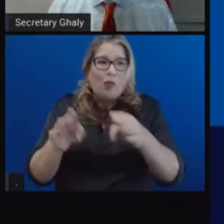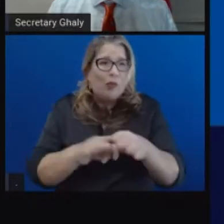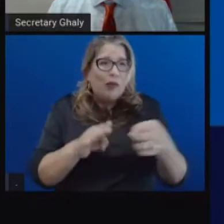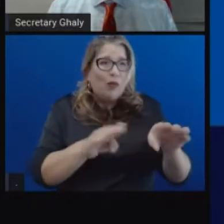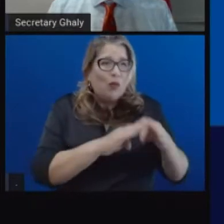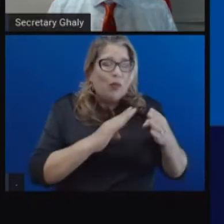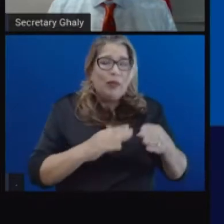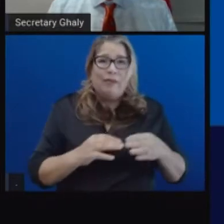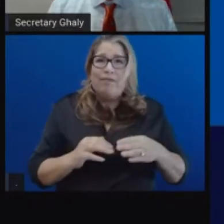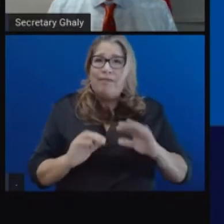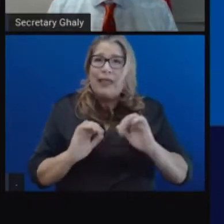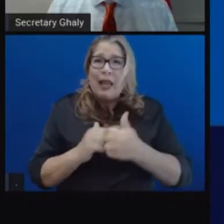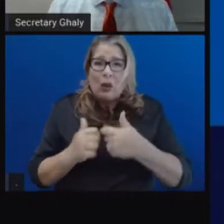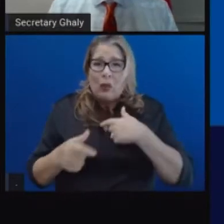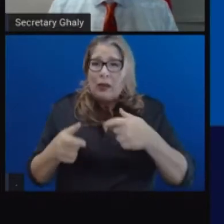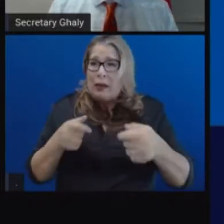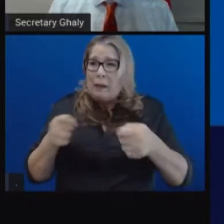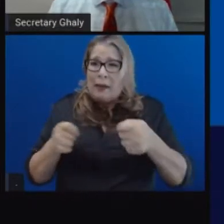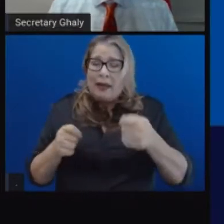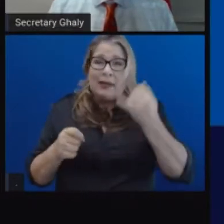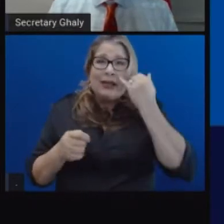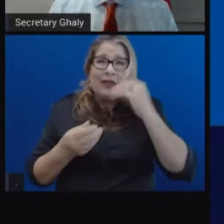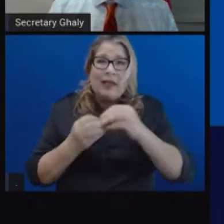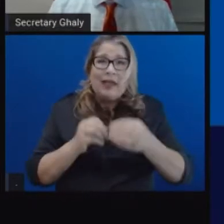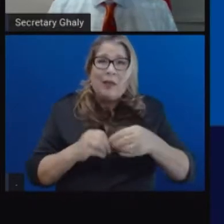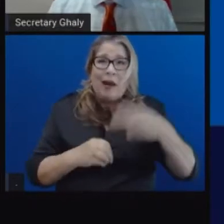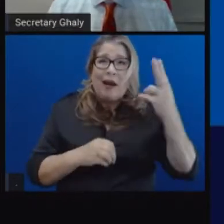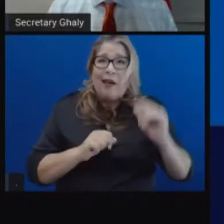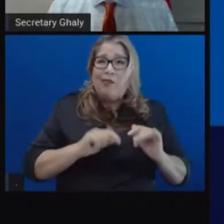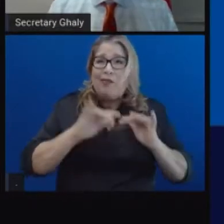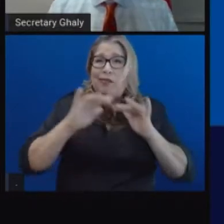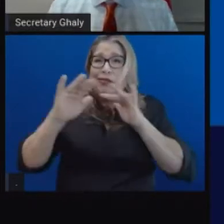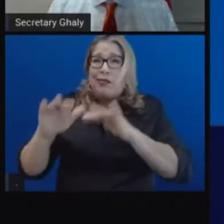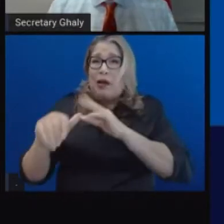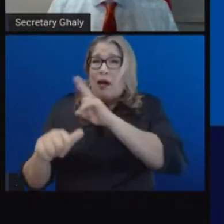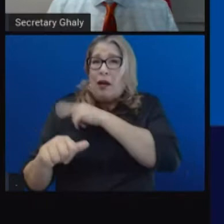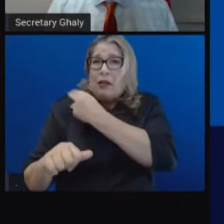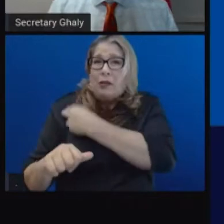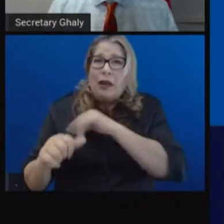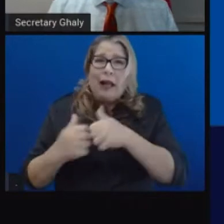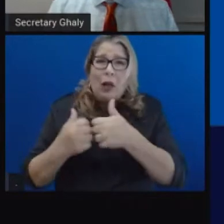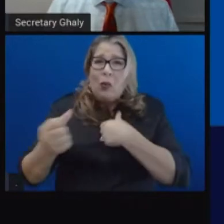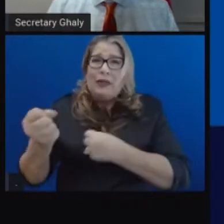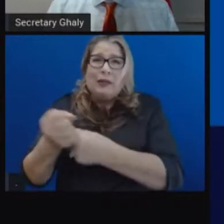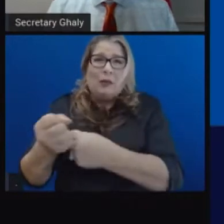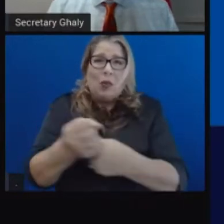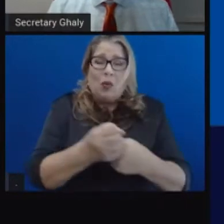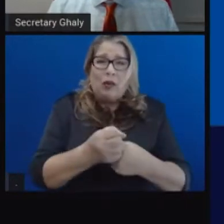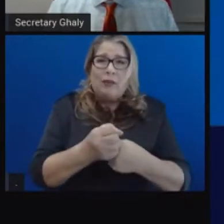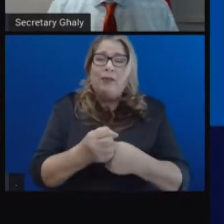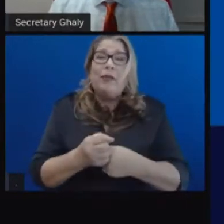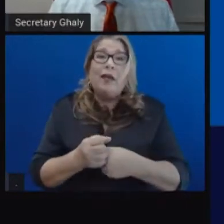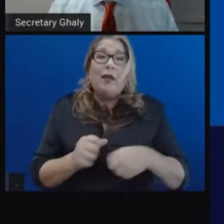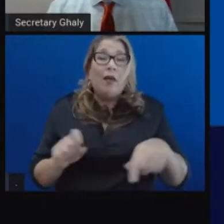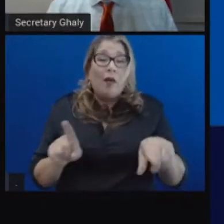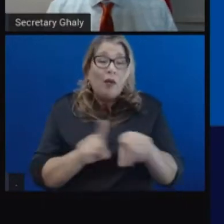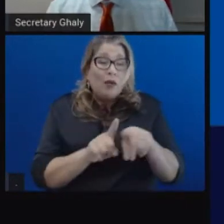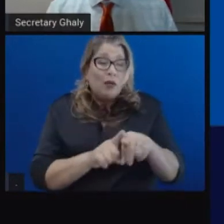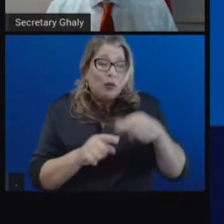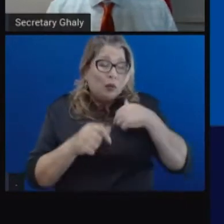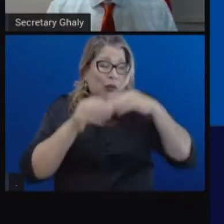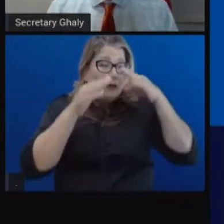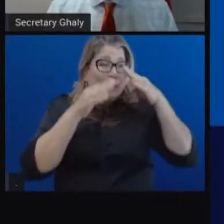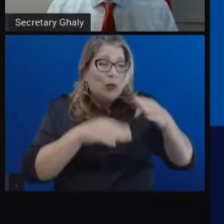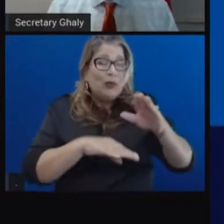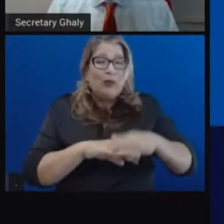deploying resources, and again, as we get to vaccines, focused on saving lives. But a never easy to